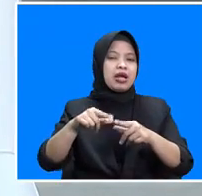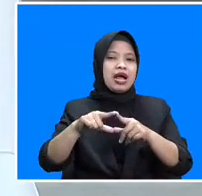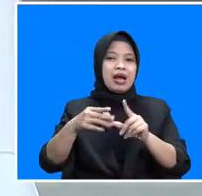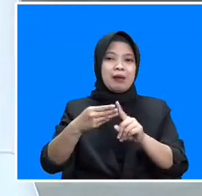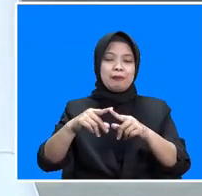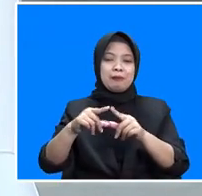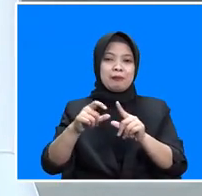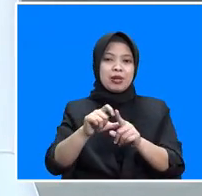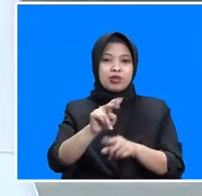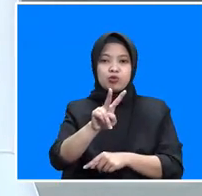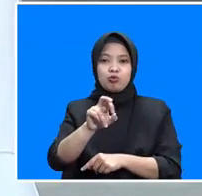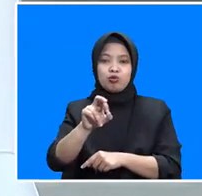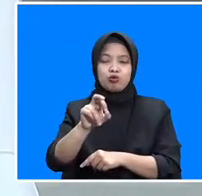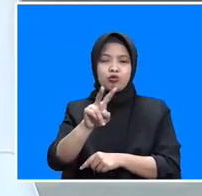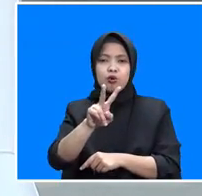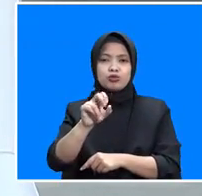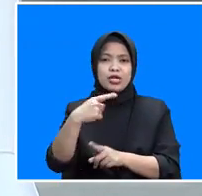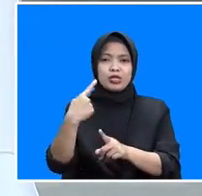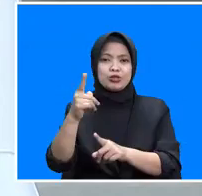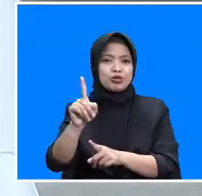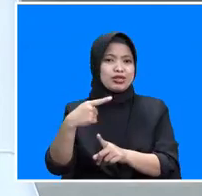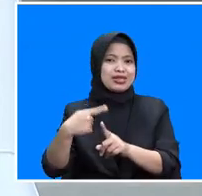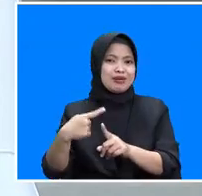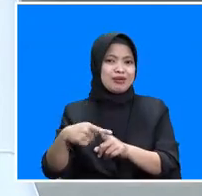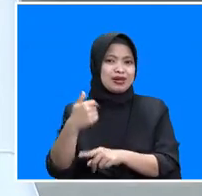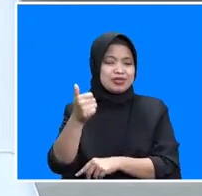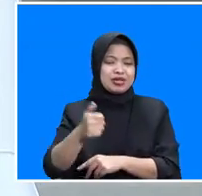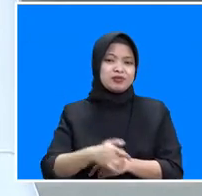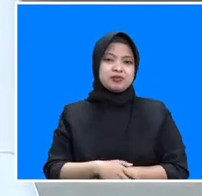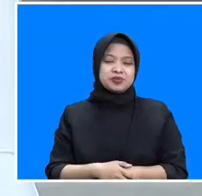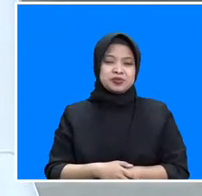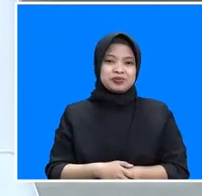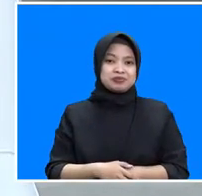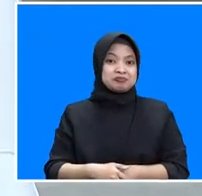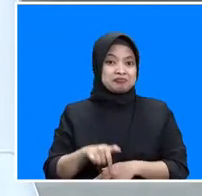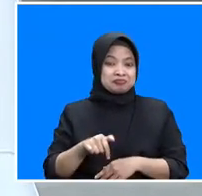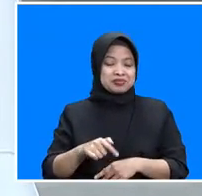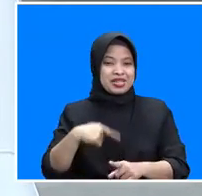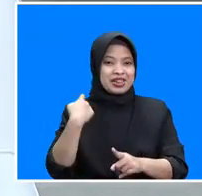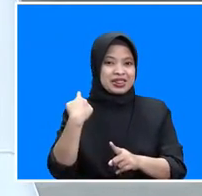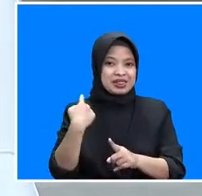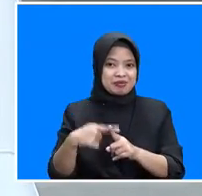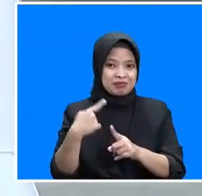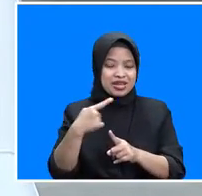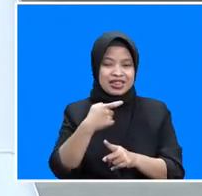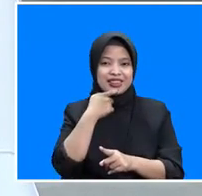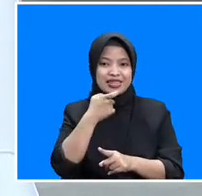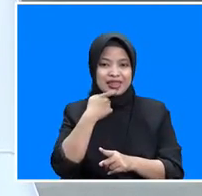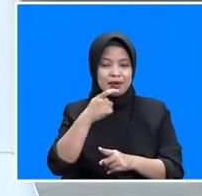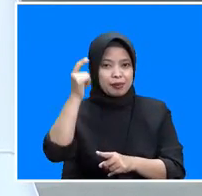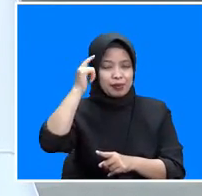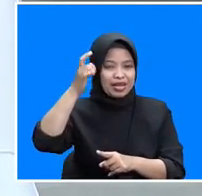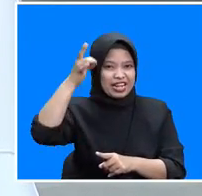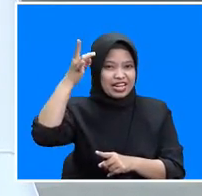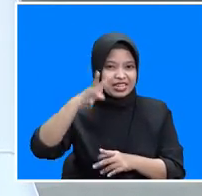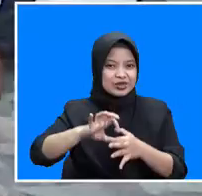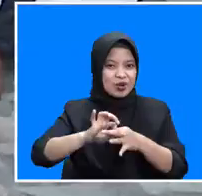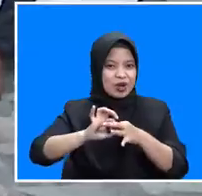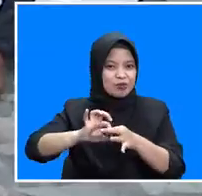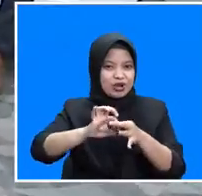quite famously as the four C's: the critical thinking, creativity, collaboration, and